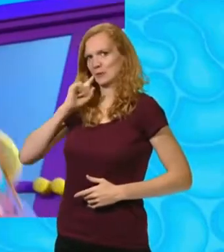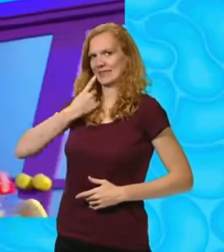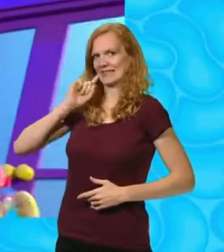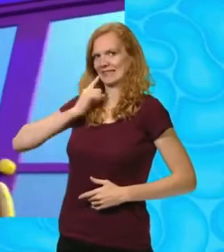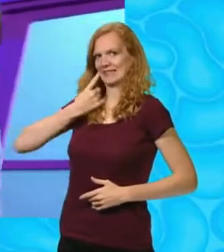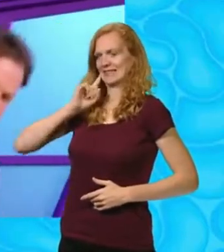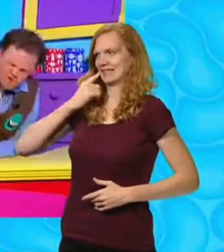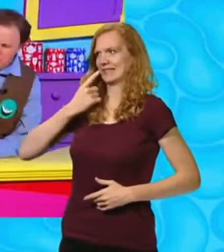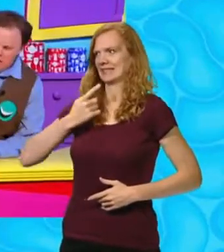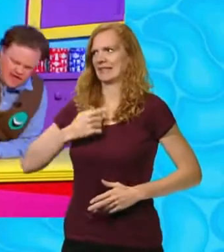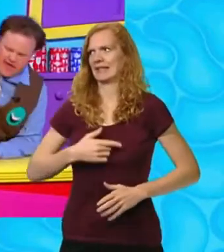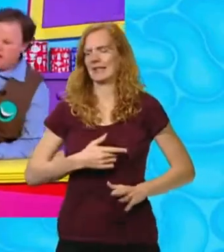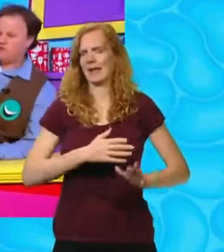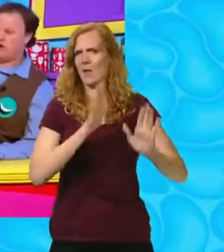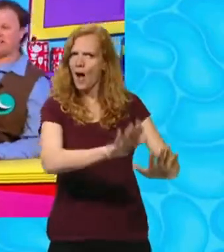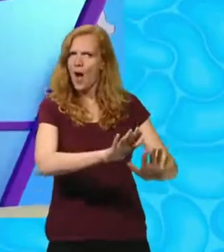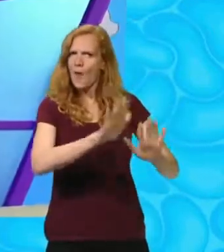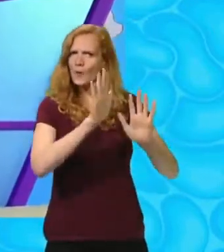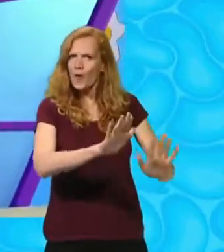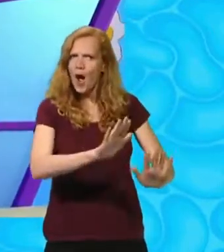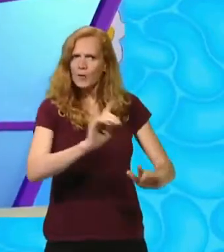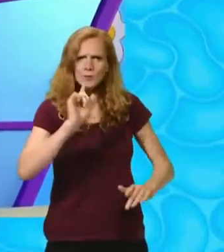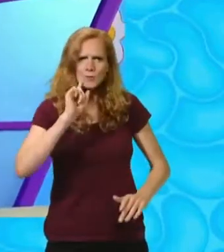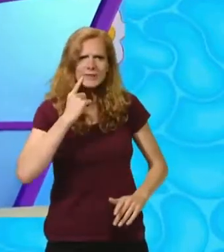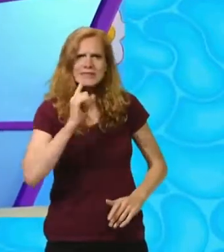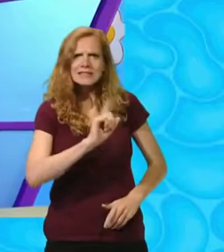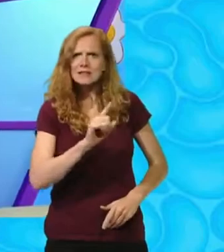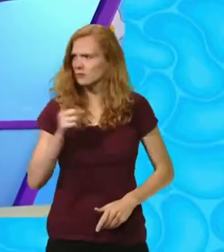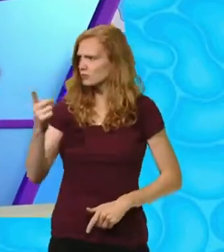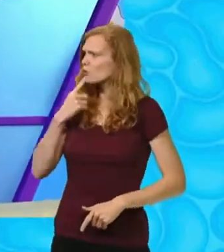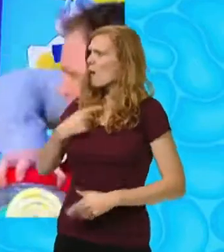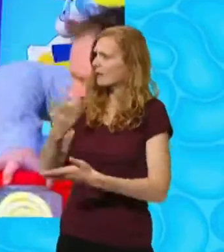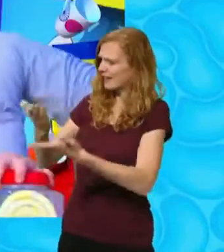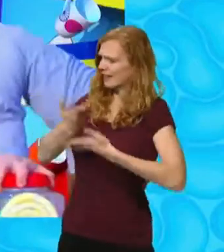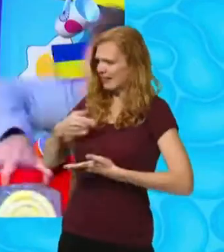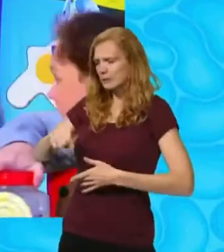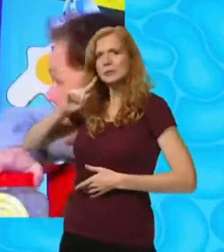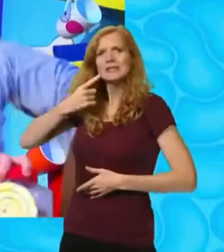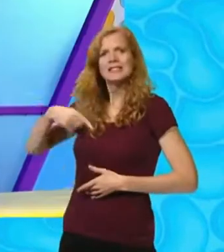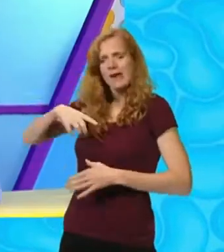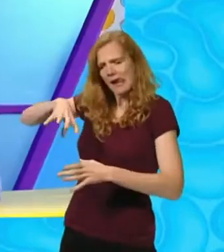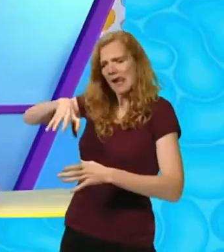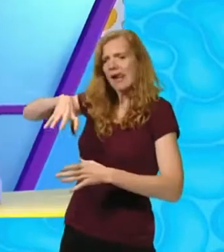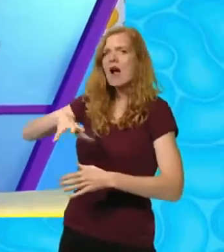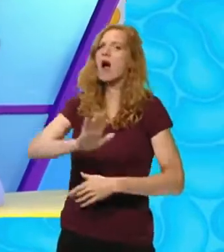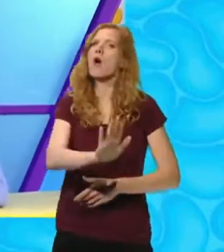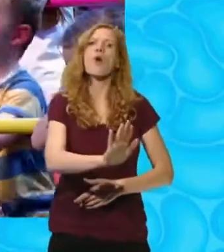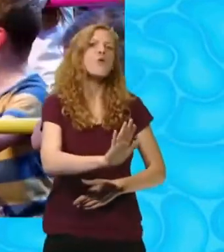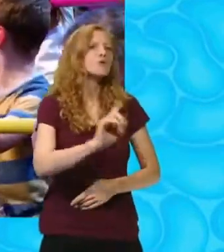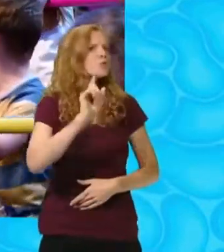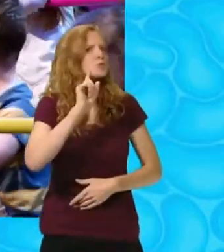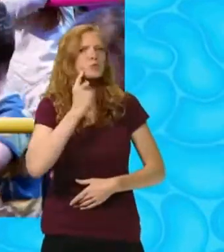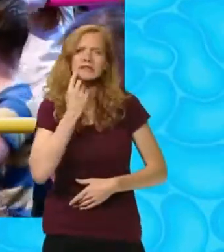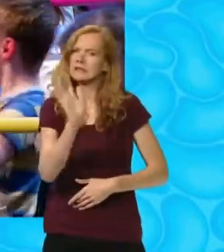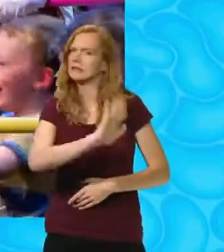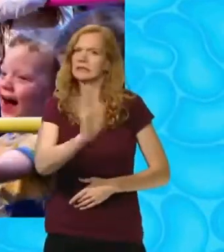whoa, whoa, whoa. What do you think you're doing? I'm trying to open my reward. But I don't think sweets are the right thing, sir. Sir,